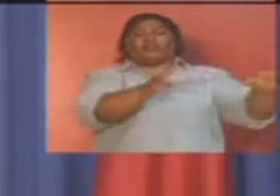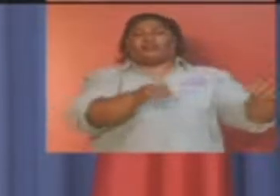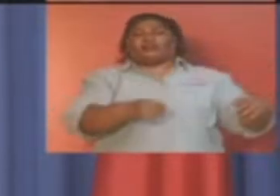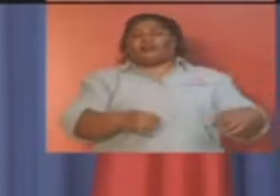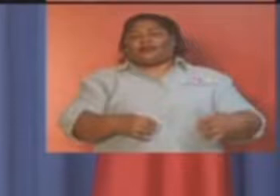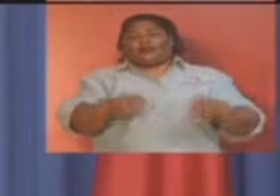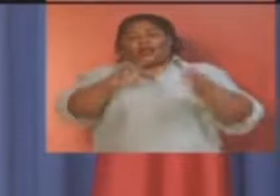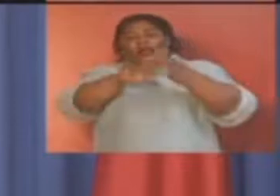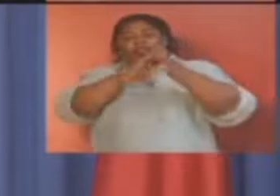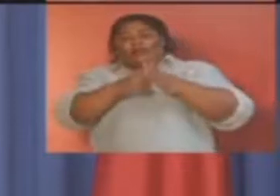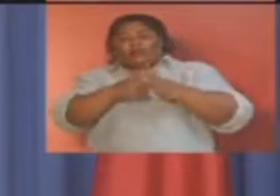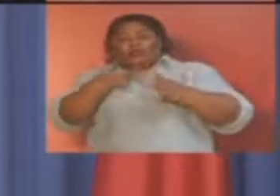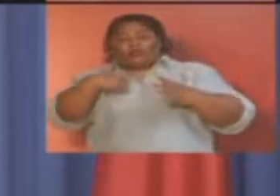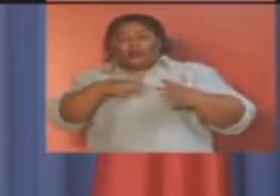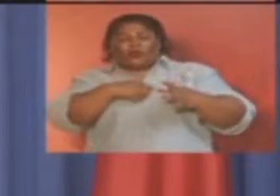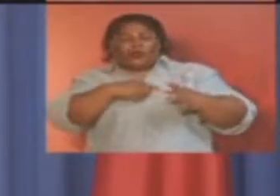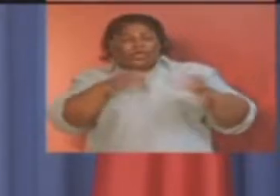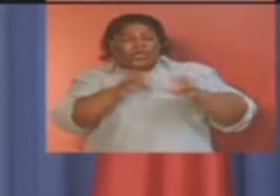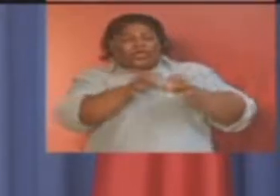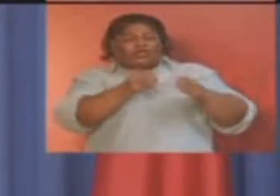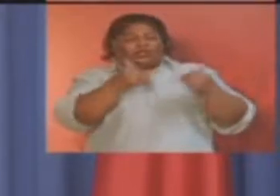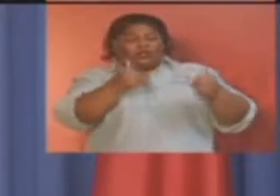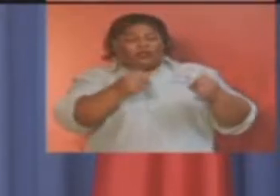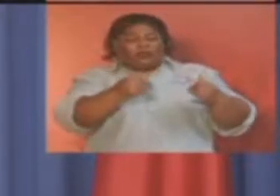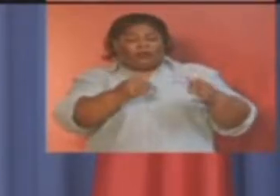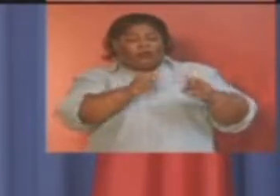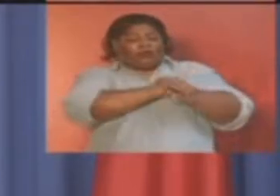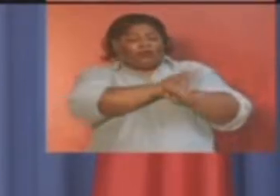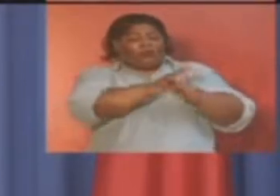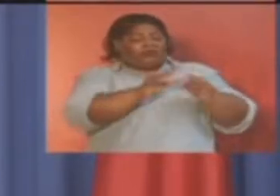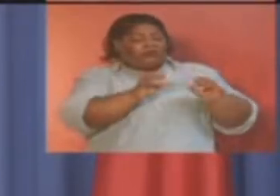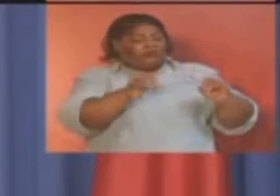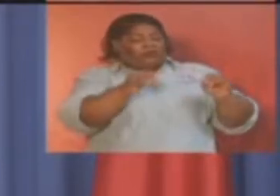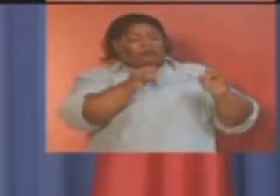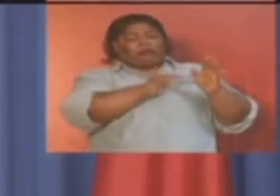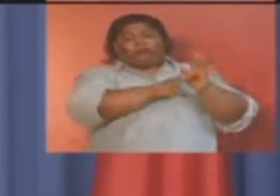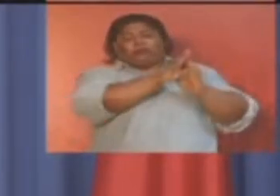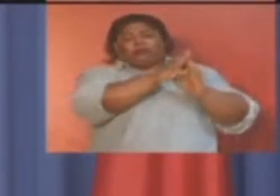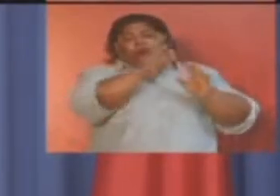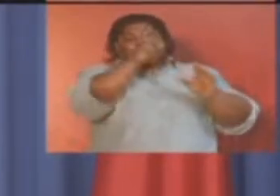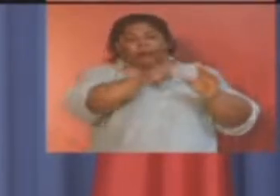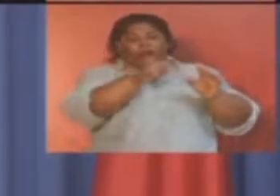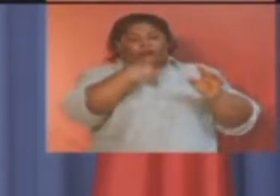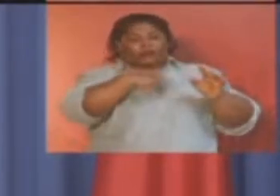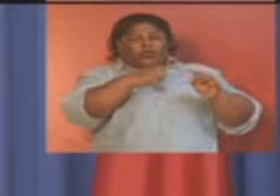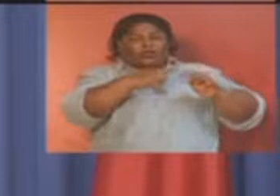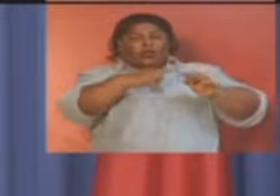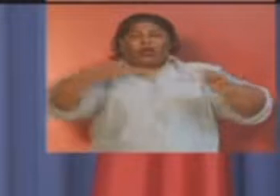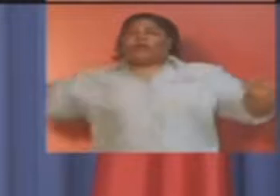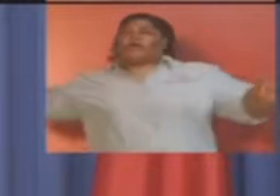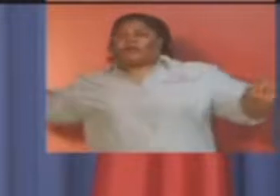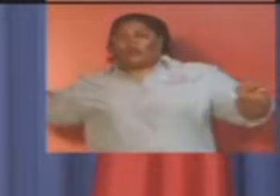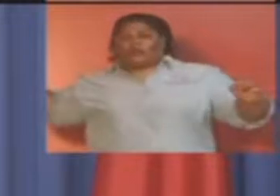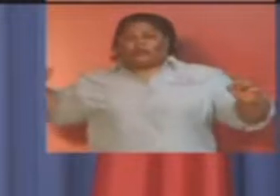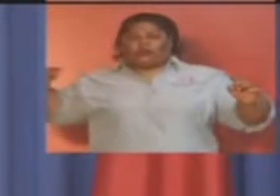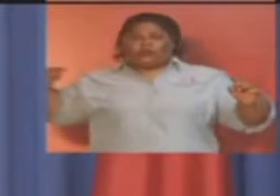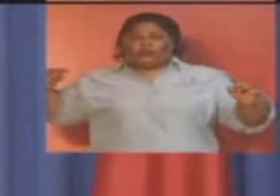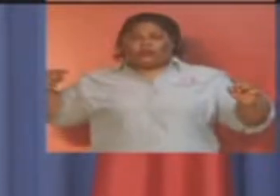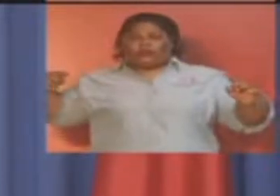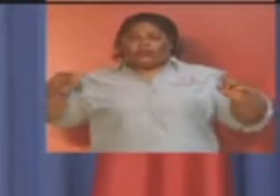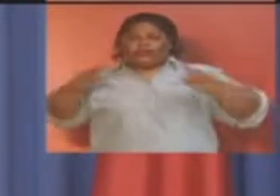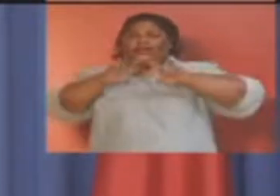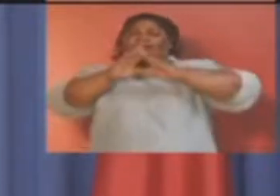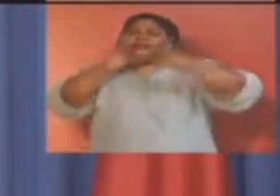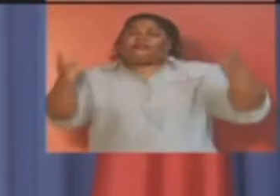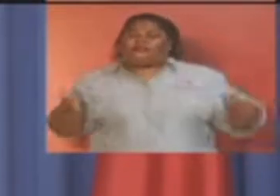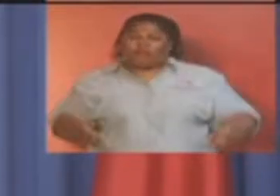this force from going forward. We have hope on the horizon, and Minister will go into it in terms of the vaccines in a short while. I